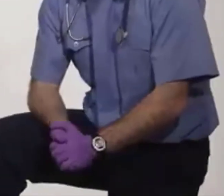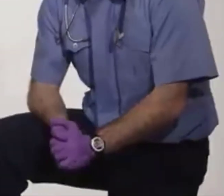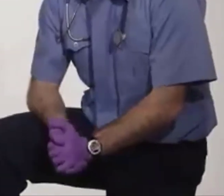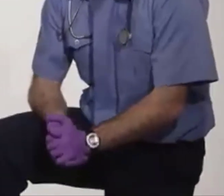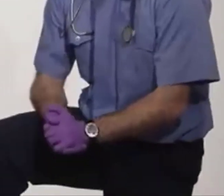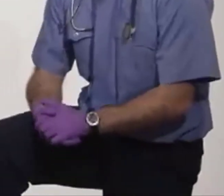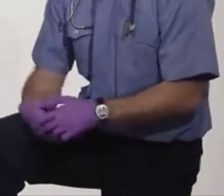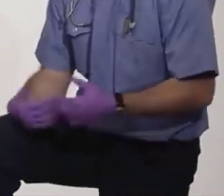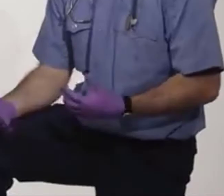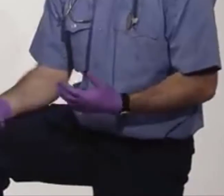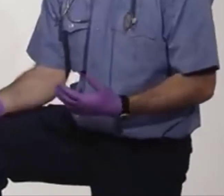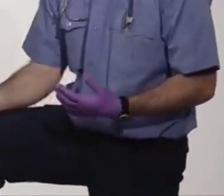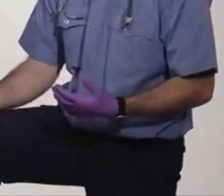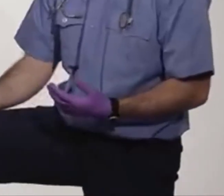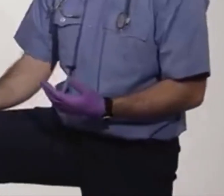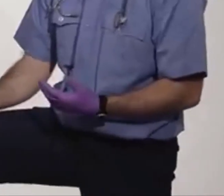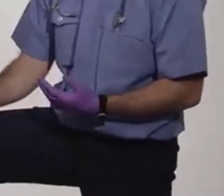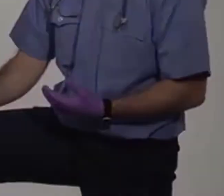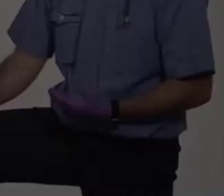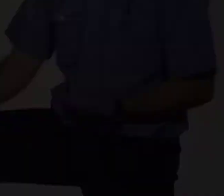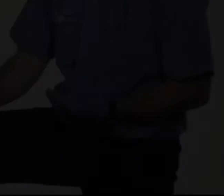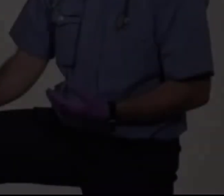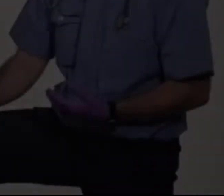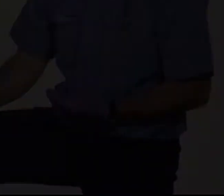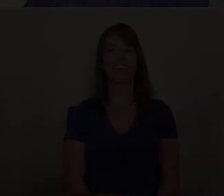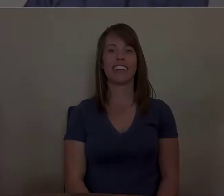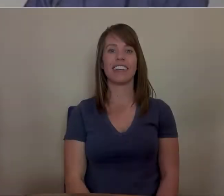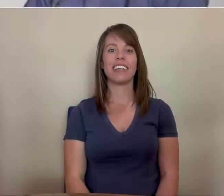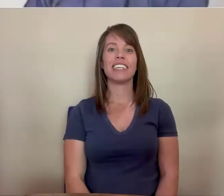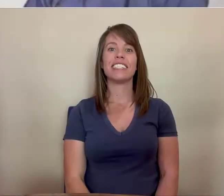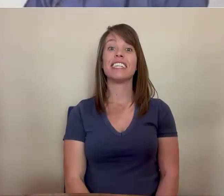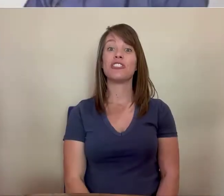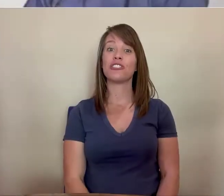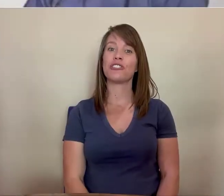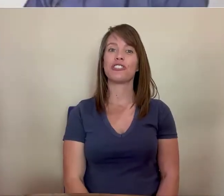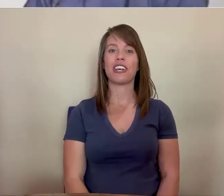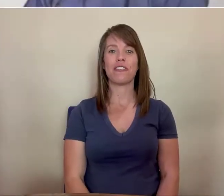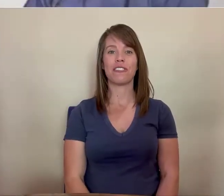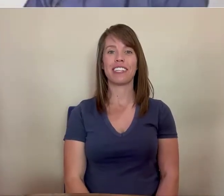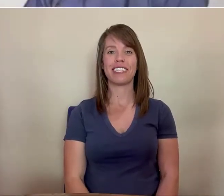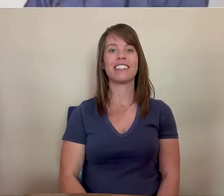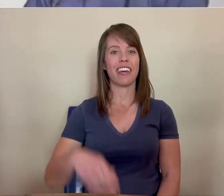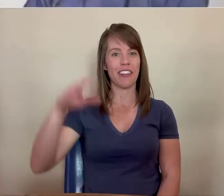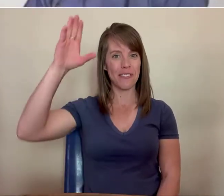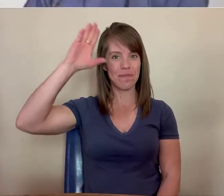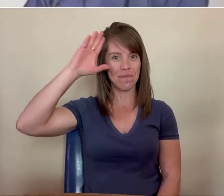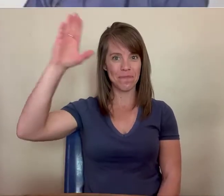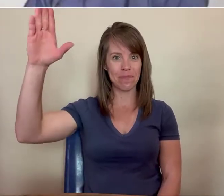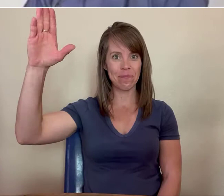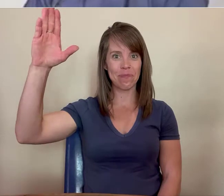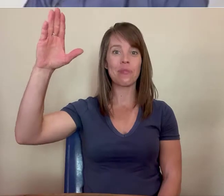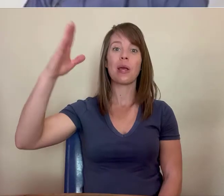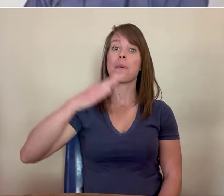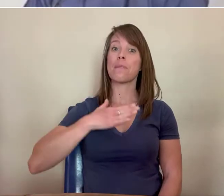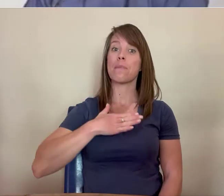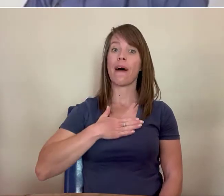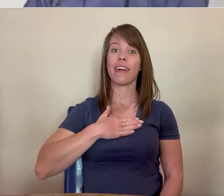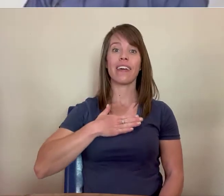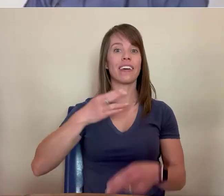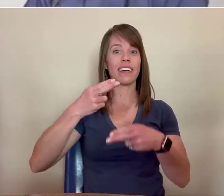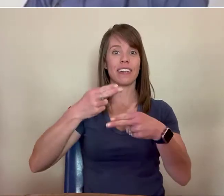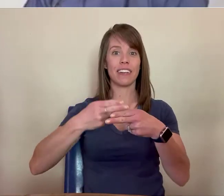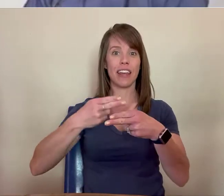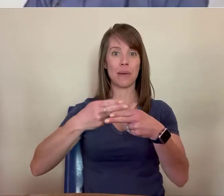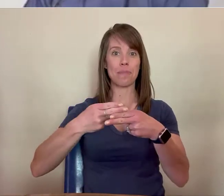I'm with the ambulance. What seems to be the problem today? To introduce yourself, say hello,